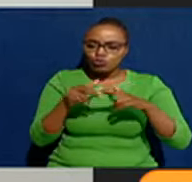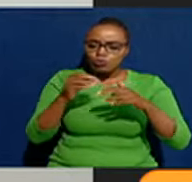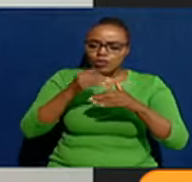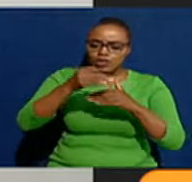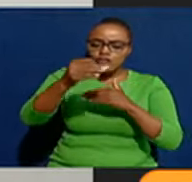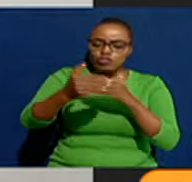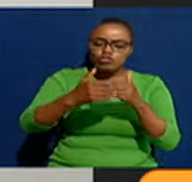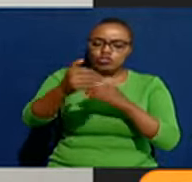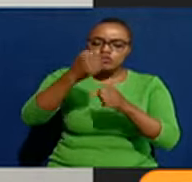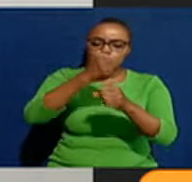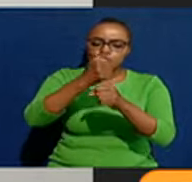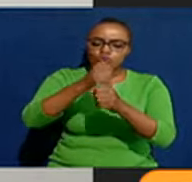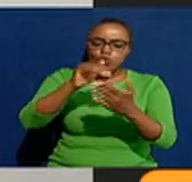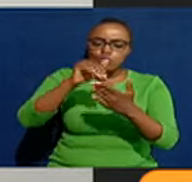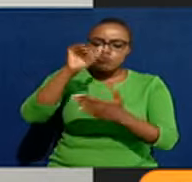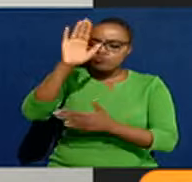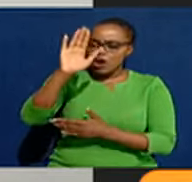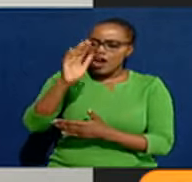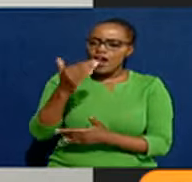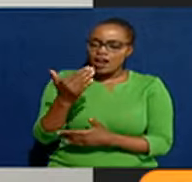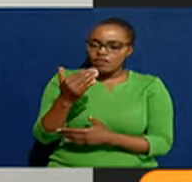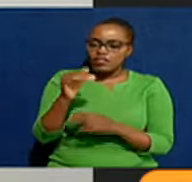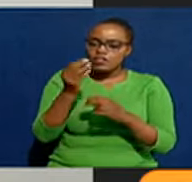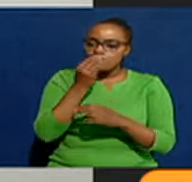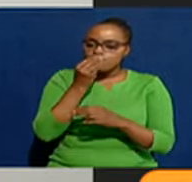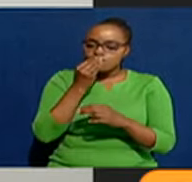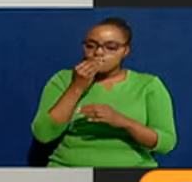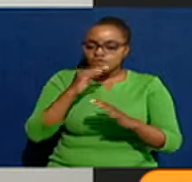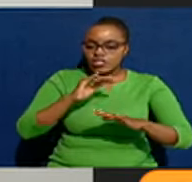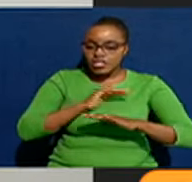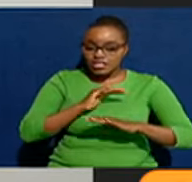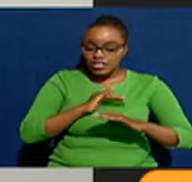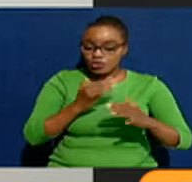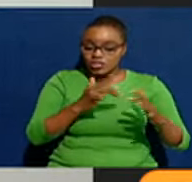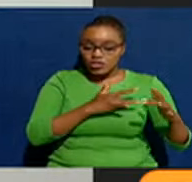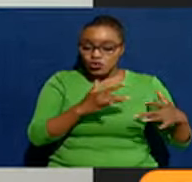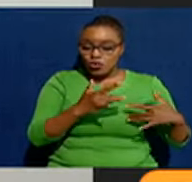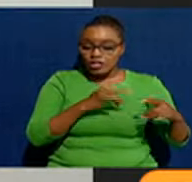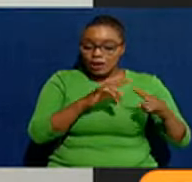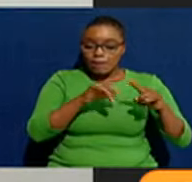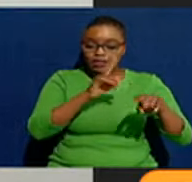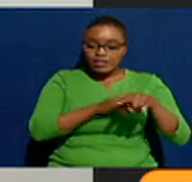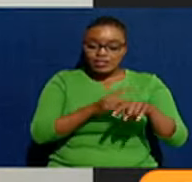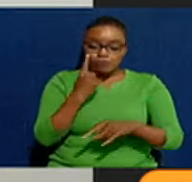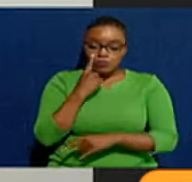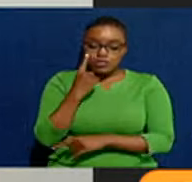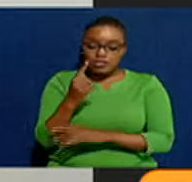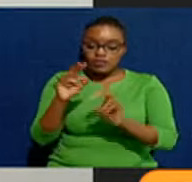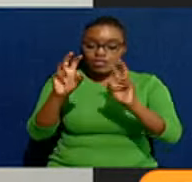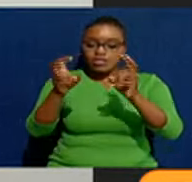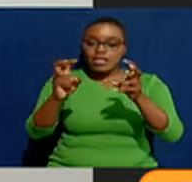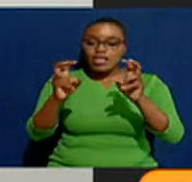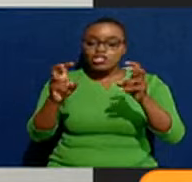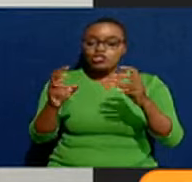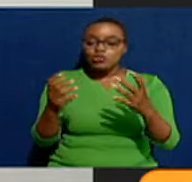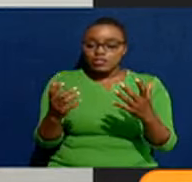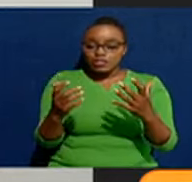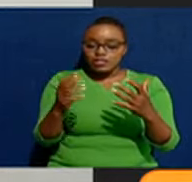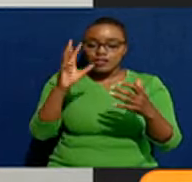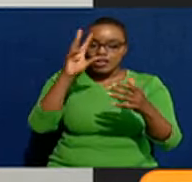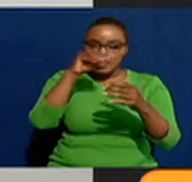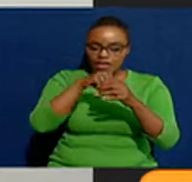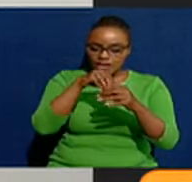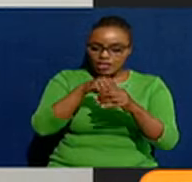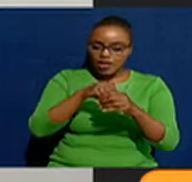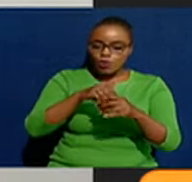to do so much as food issues, food security is concerned. But when you look at issues in